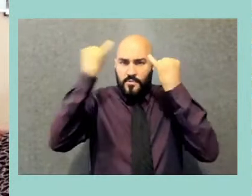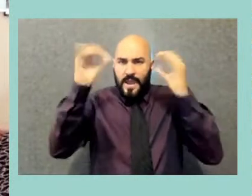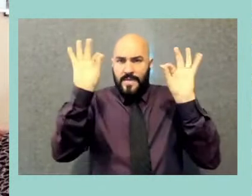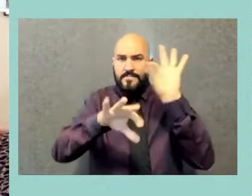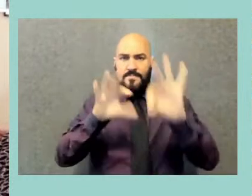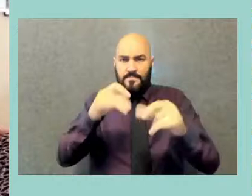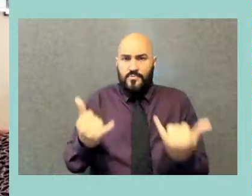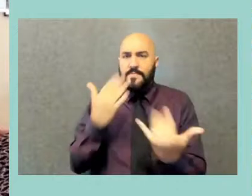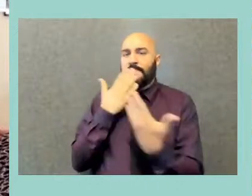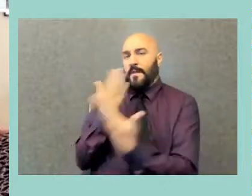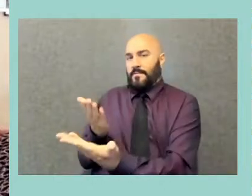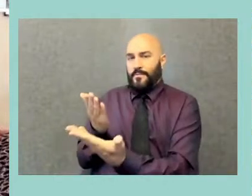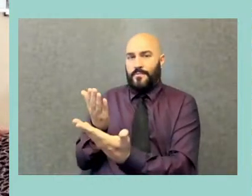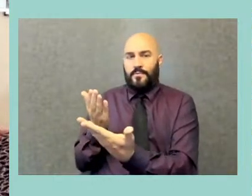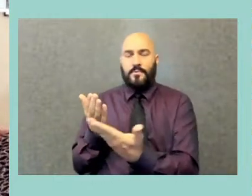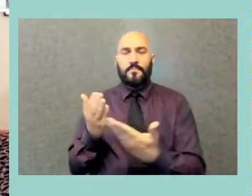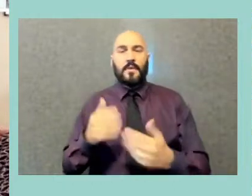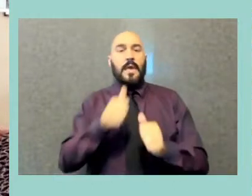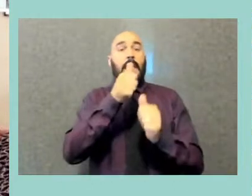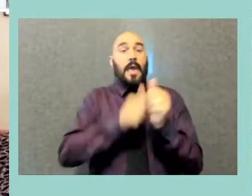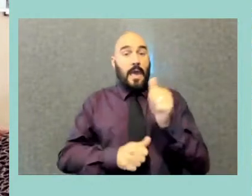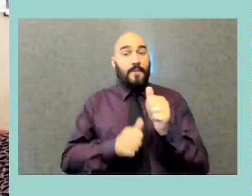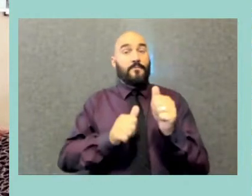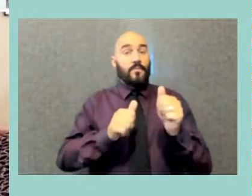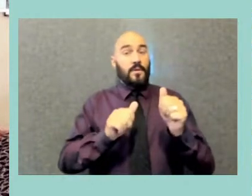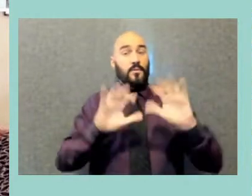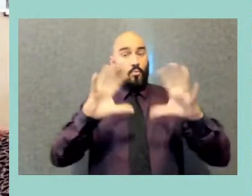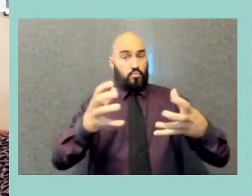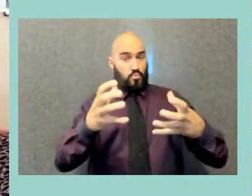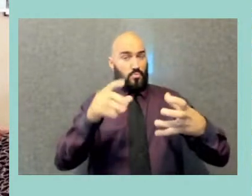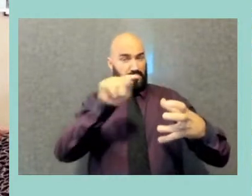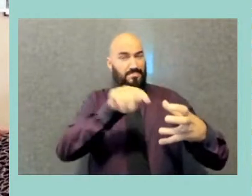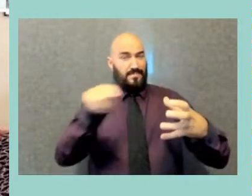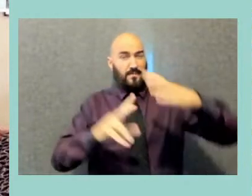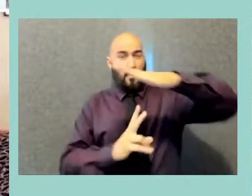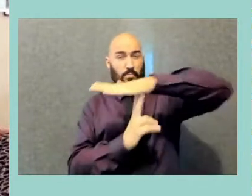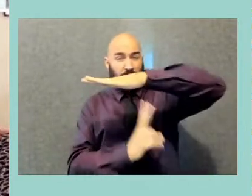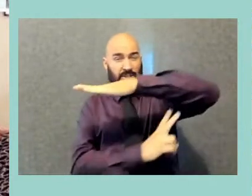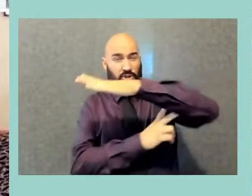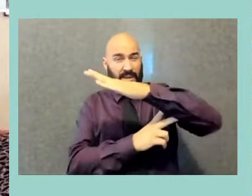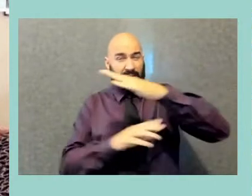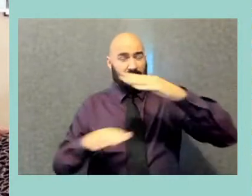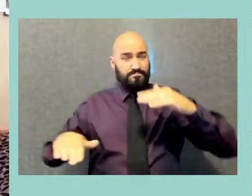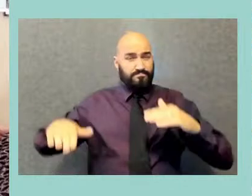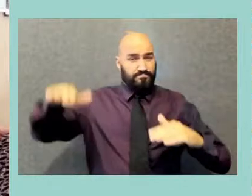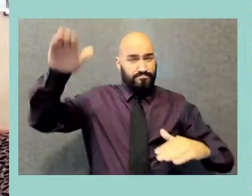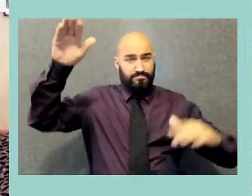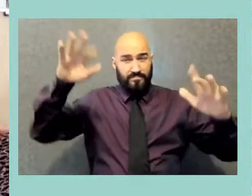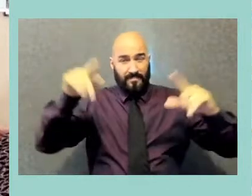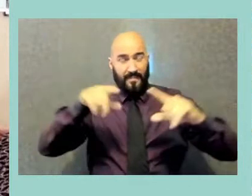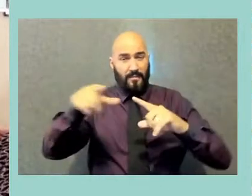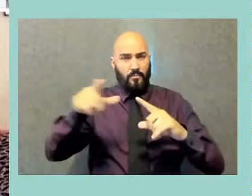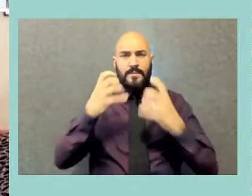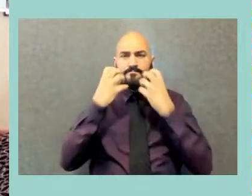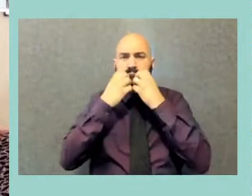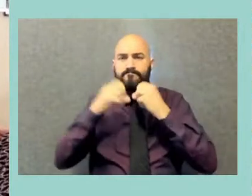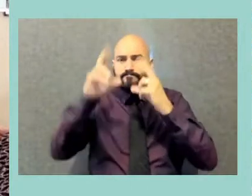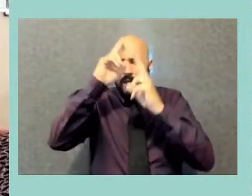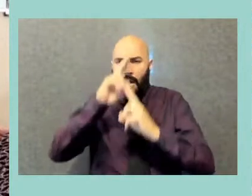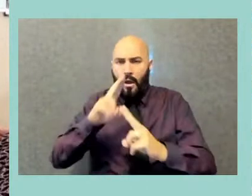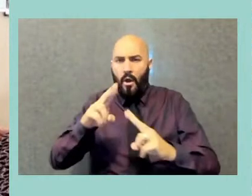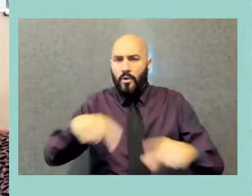While every bridging group is held with love and honor, we want to recognize some of what this group of young